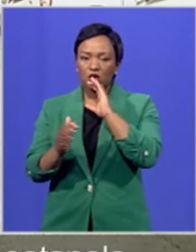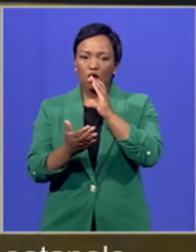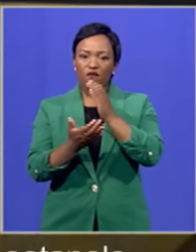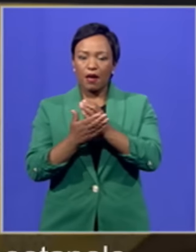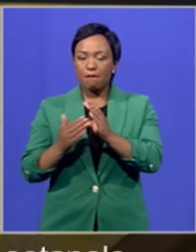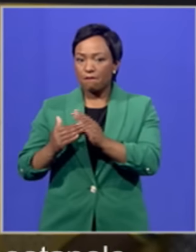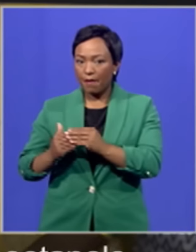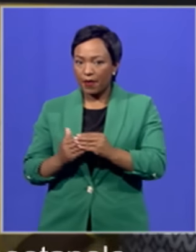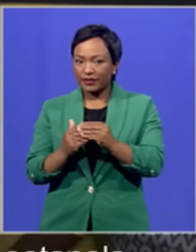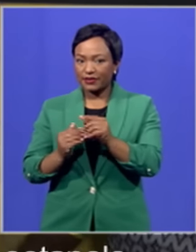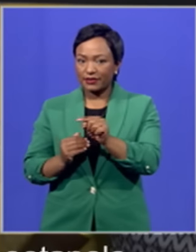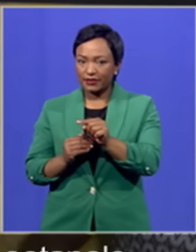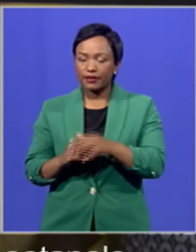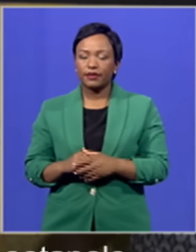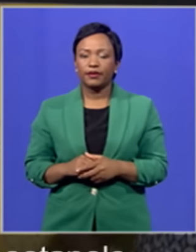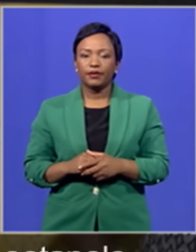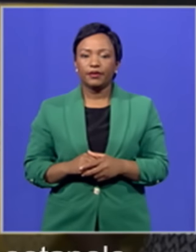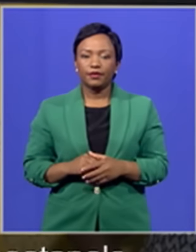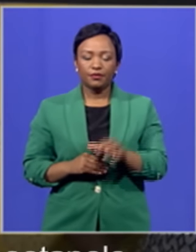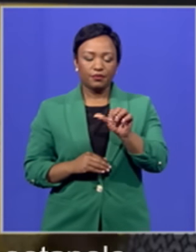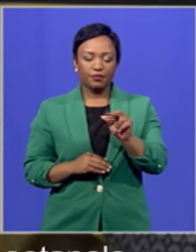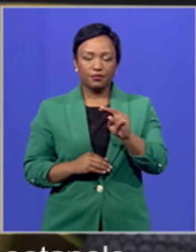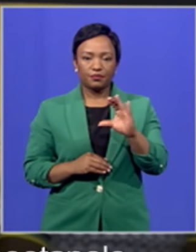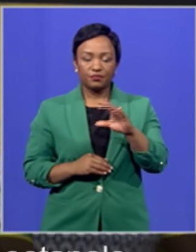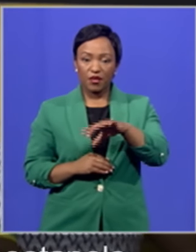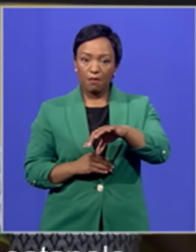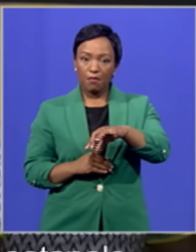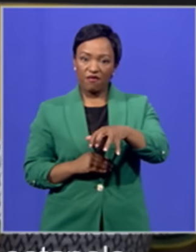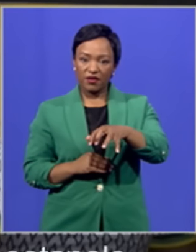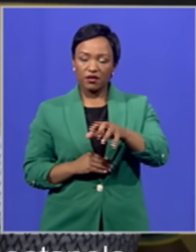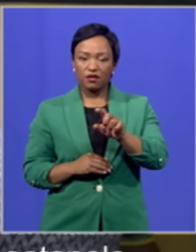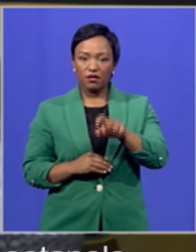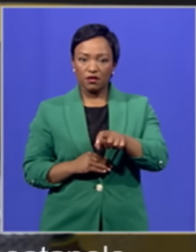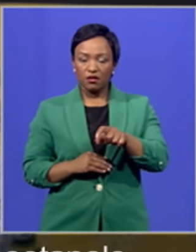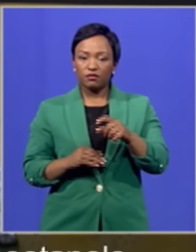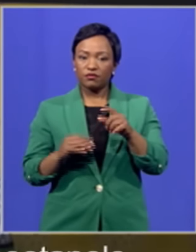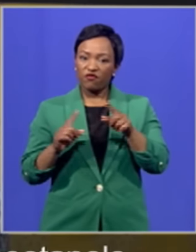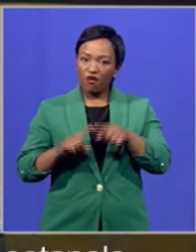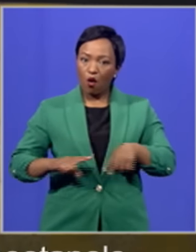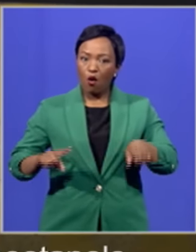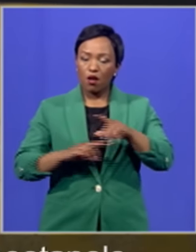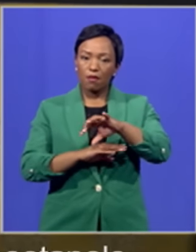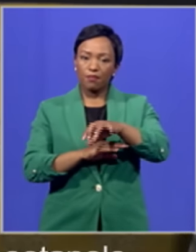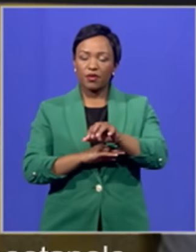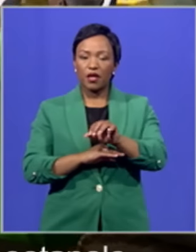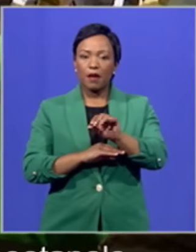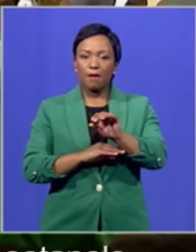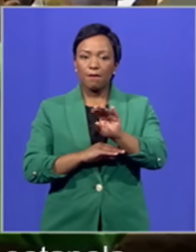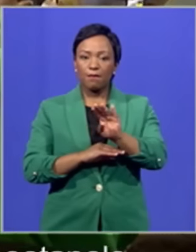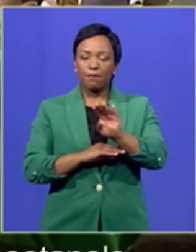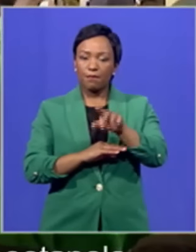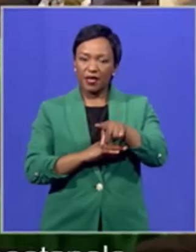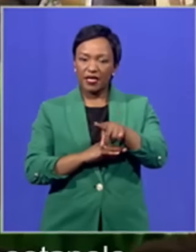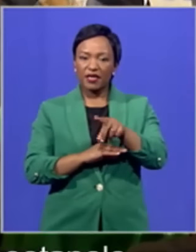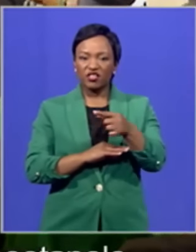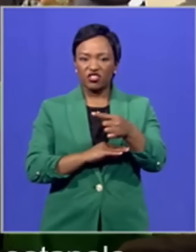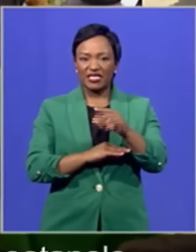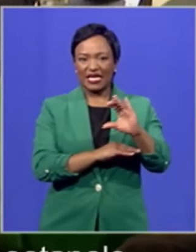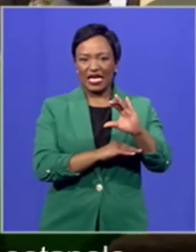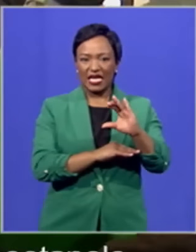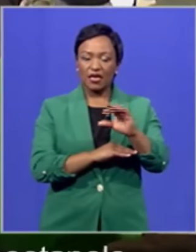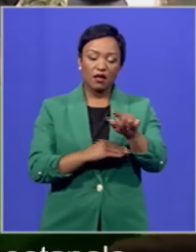membership. Ka fa o jelengwe ANC mo profenseng e solobetse go tshwara kgotla-kakaretso ya profense kgotsa PGC moragonyana kgwedi